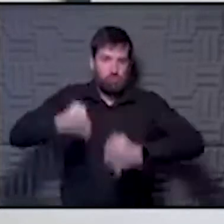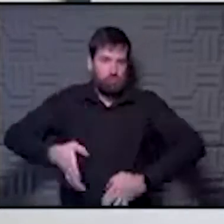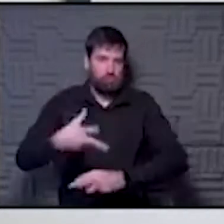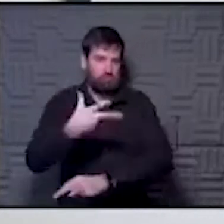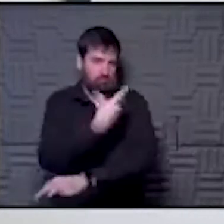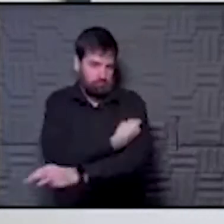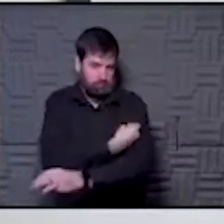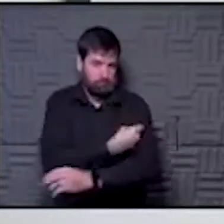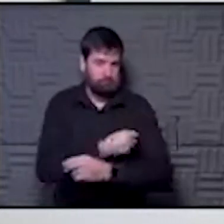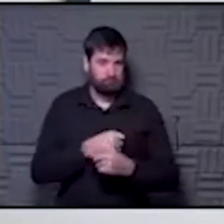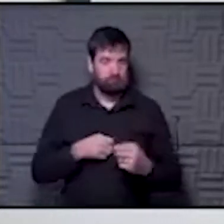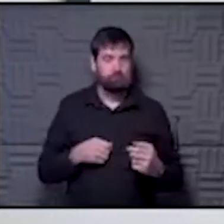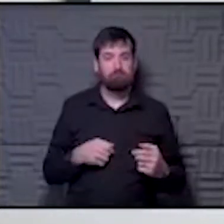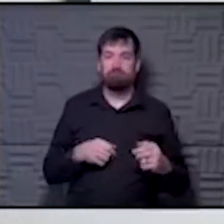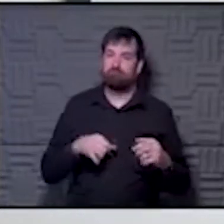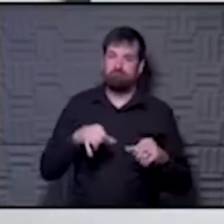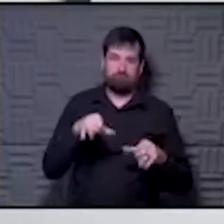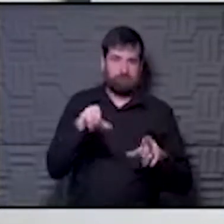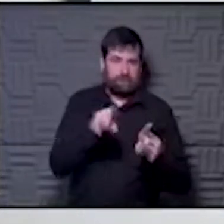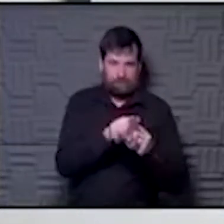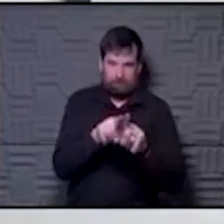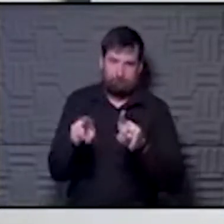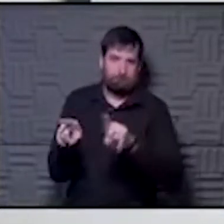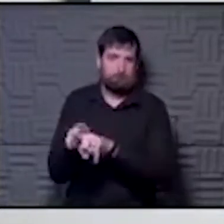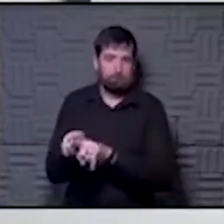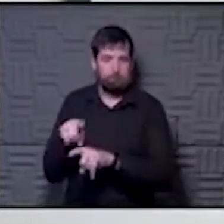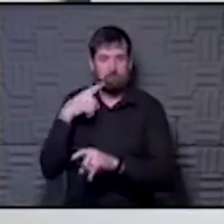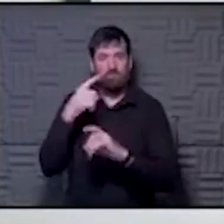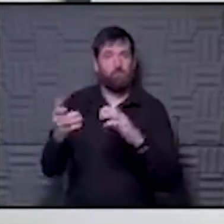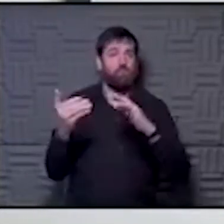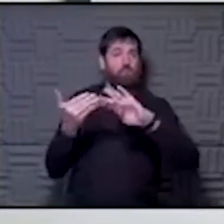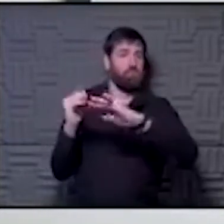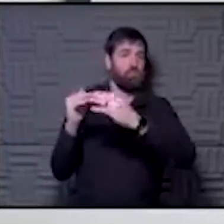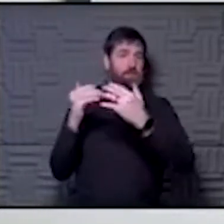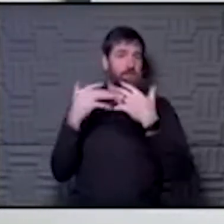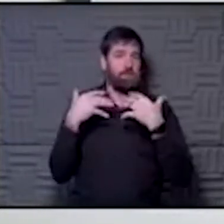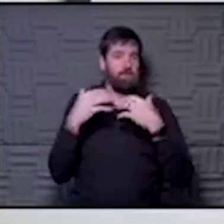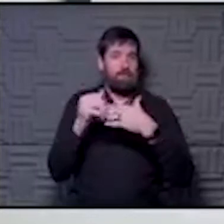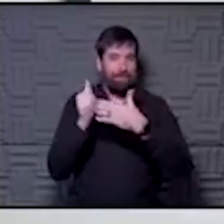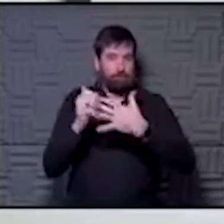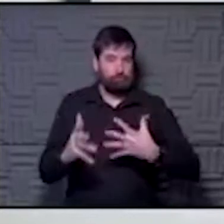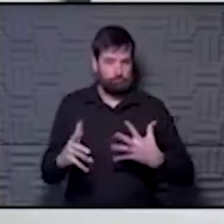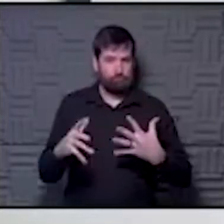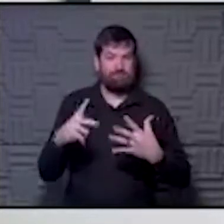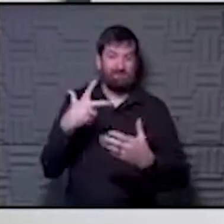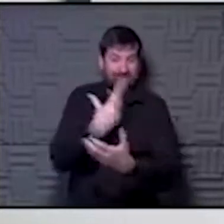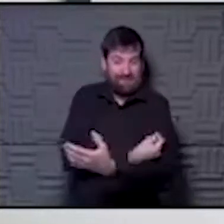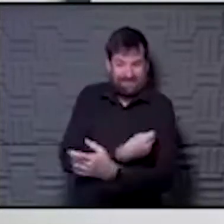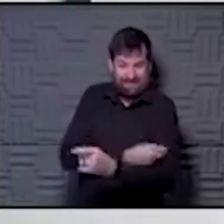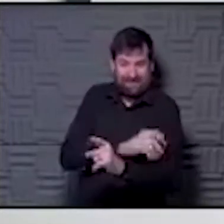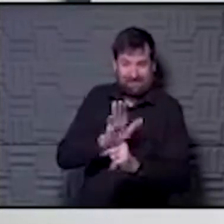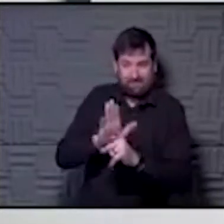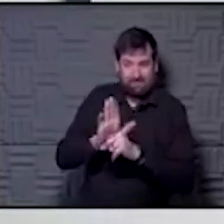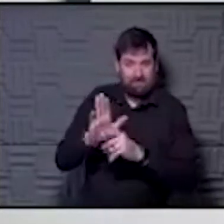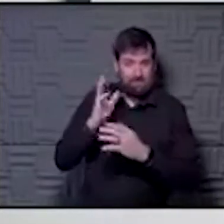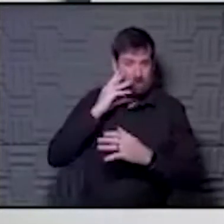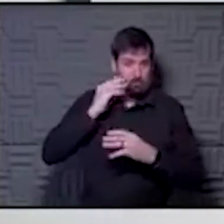we're going to do the same with community leaders taking the vaccine and sharing their experience, so